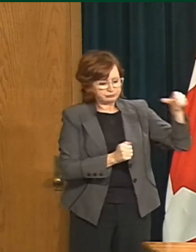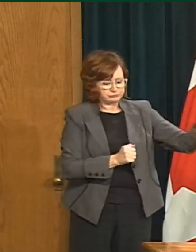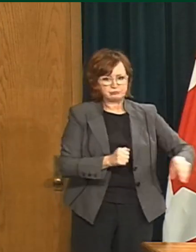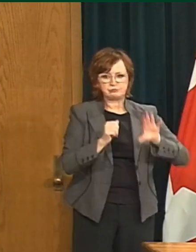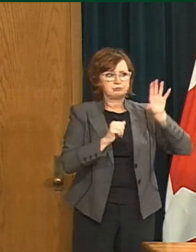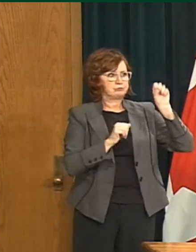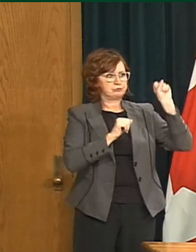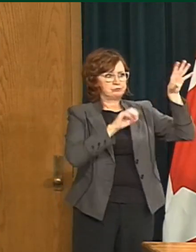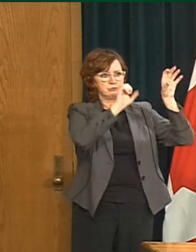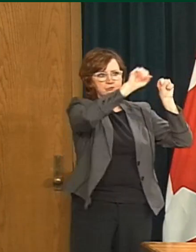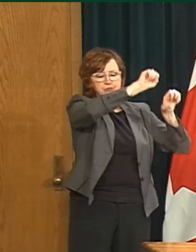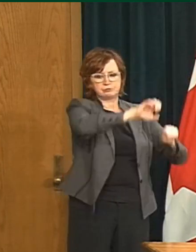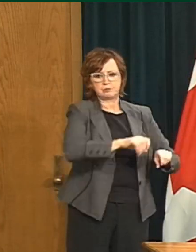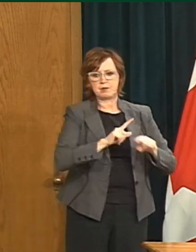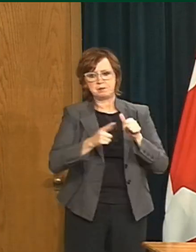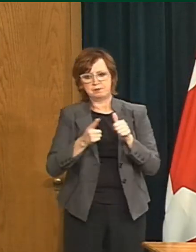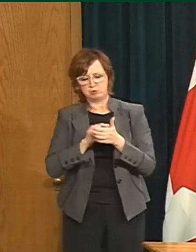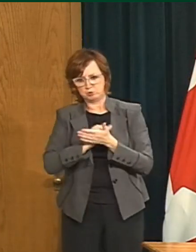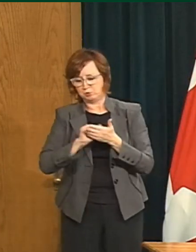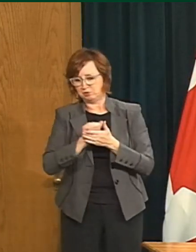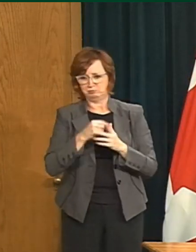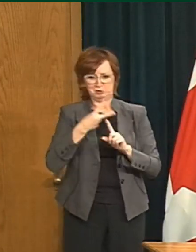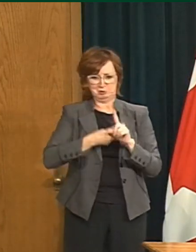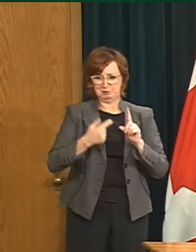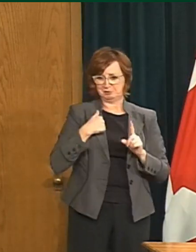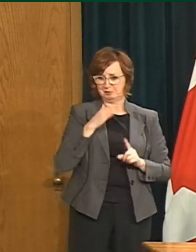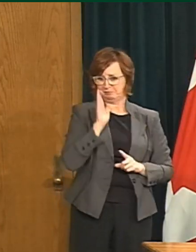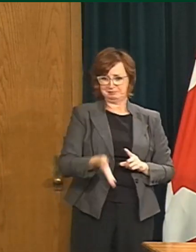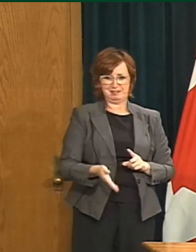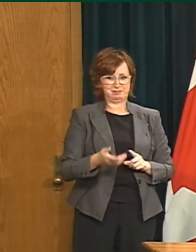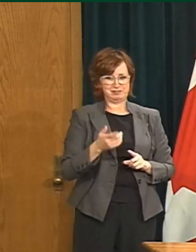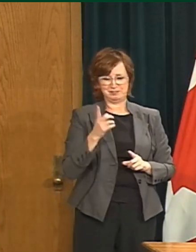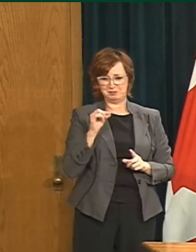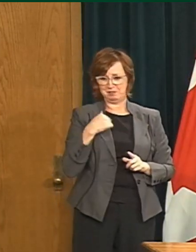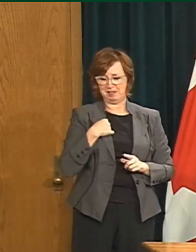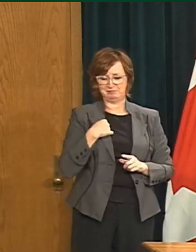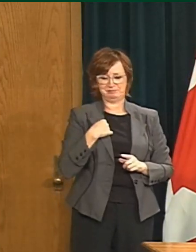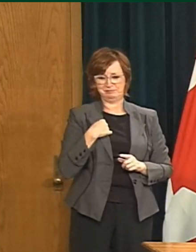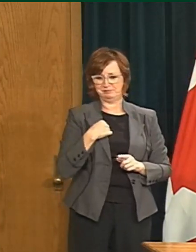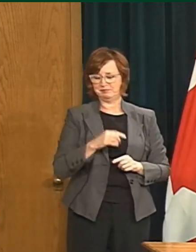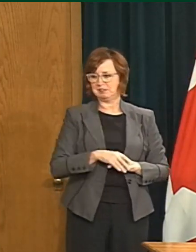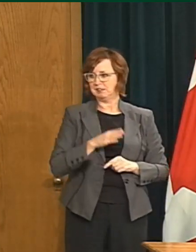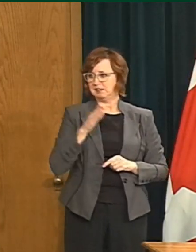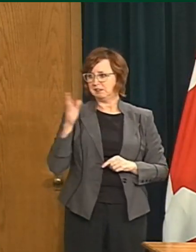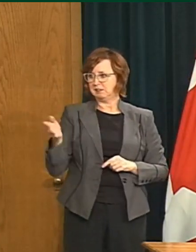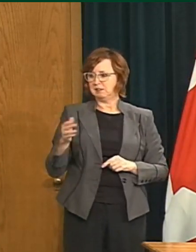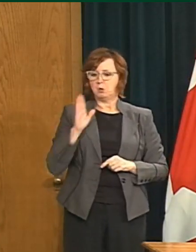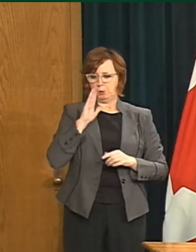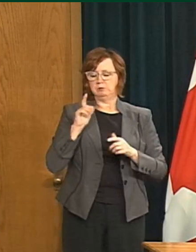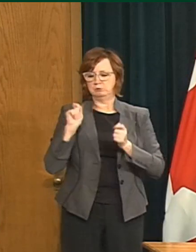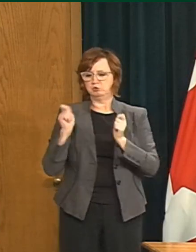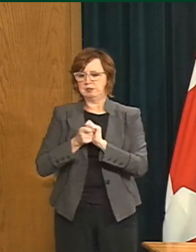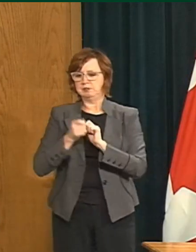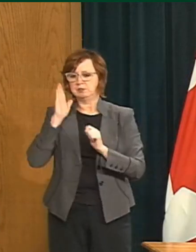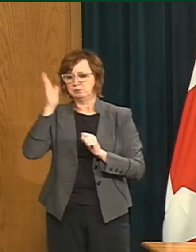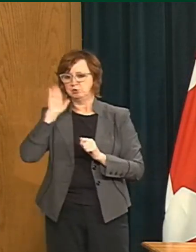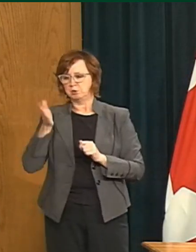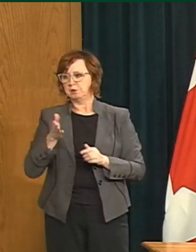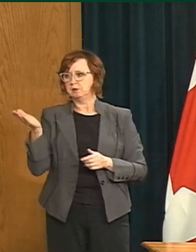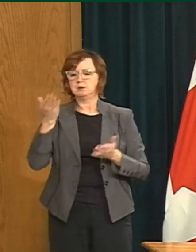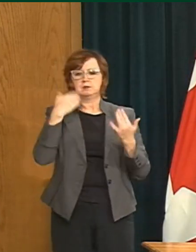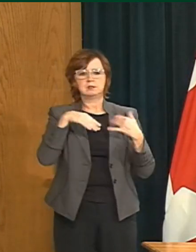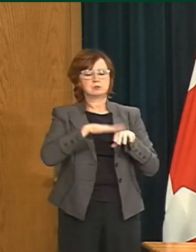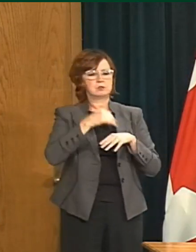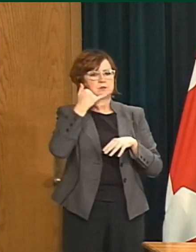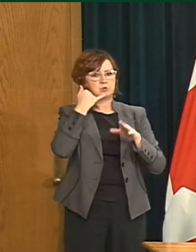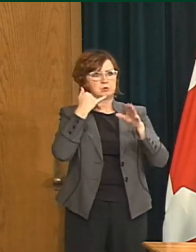that there would be still many, many things that would be different from just a short while ago. And we'll take our next question from the phone line, operator.